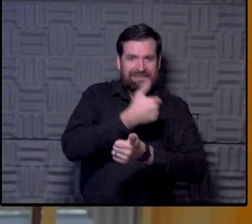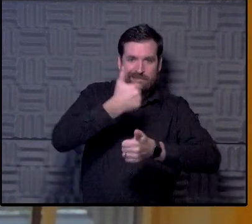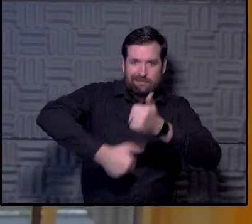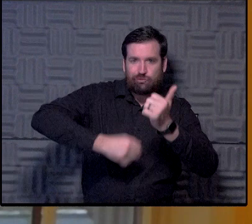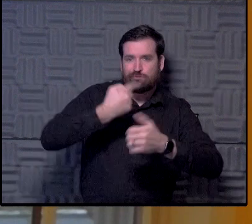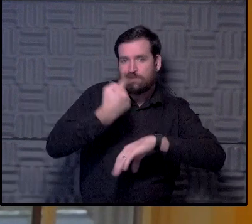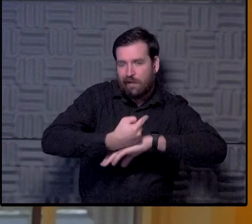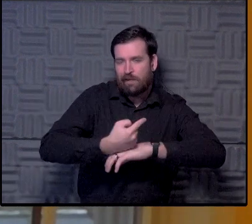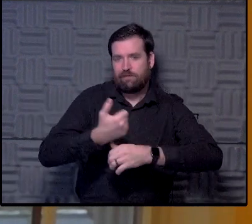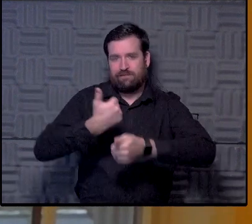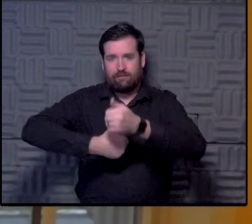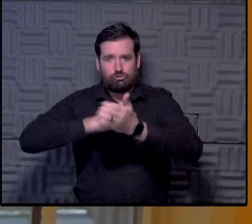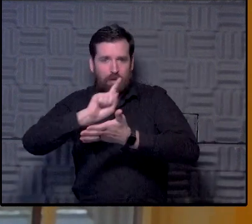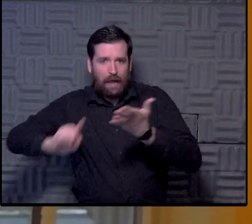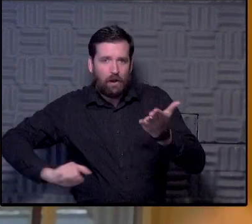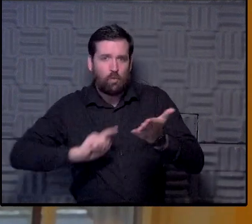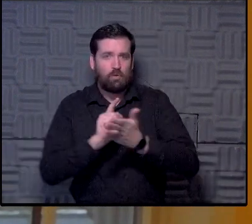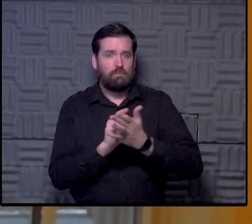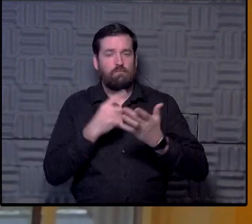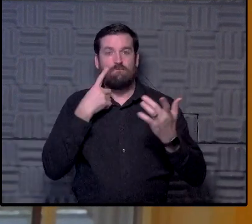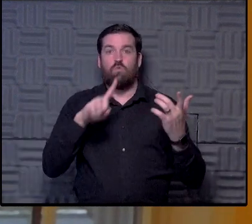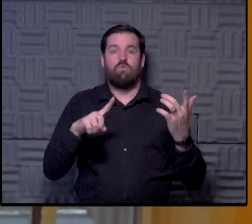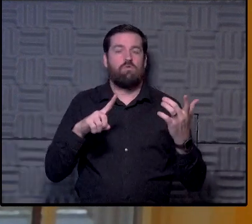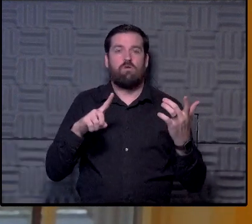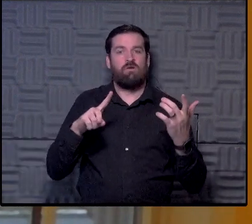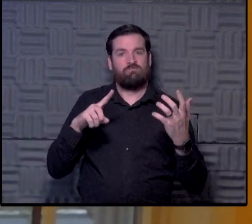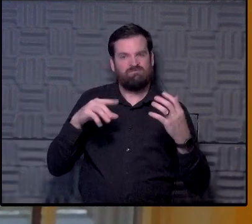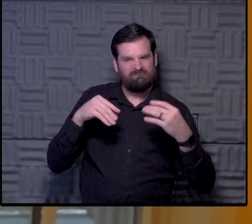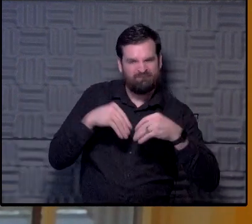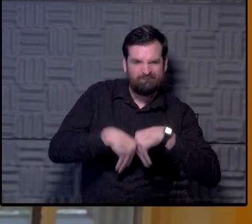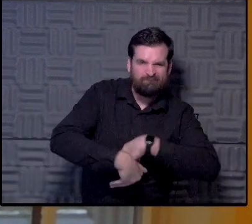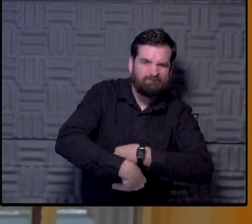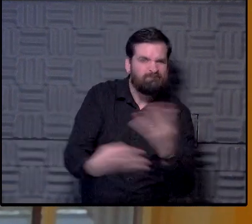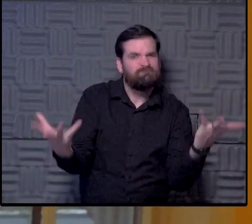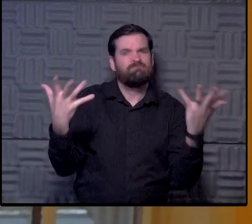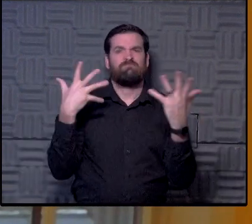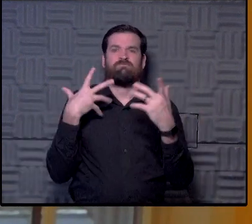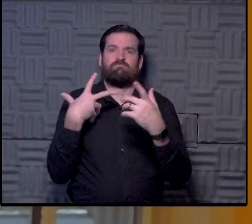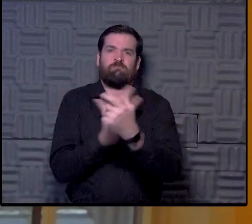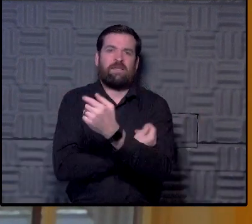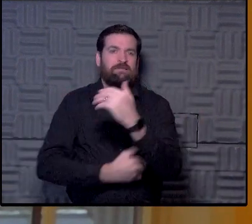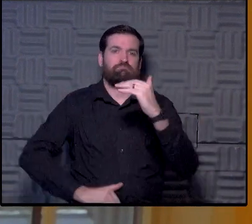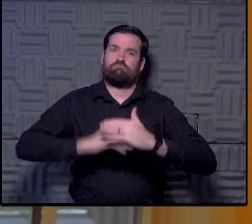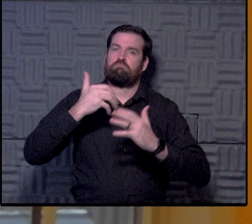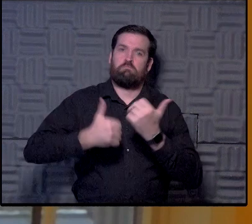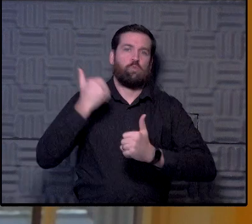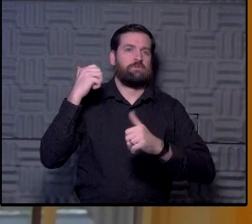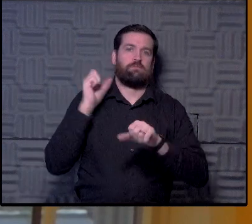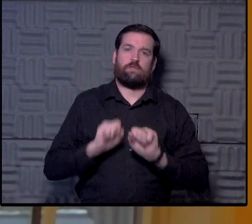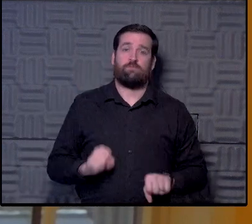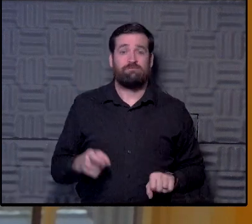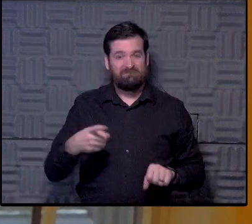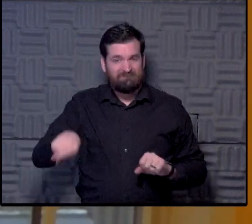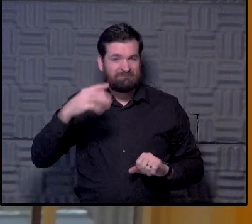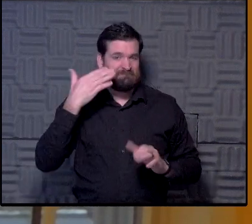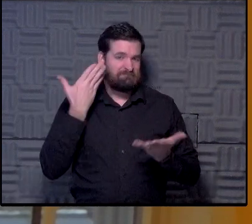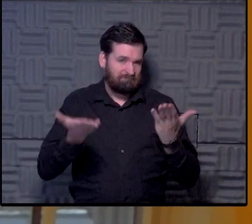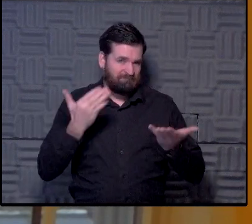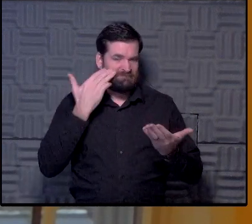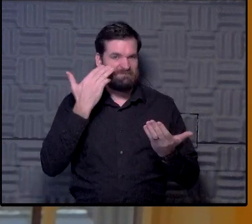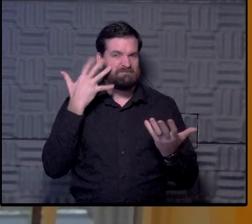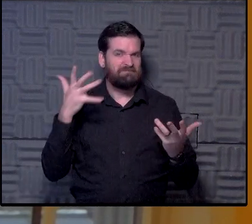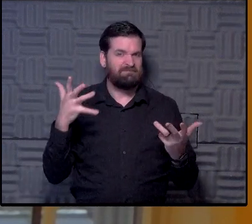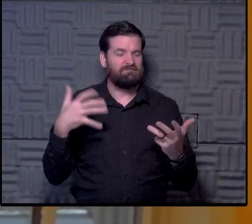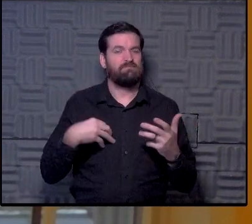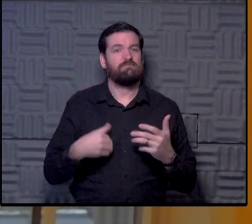to try to make sure that we're getting as much vaccine out as possible. You guys probably knew that, when